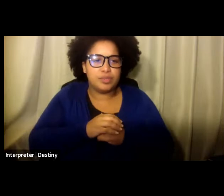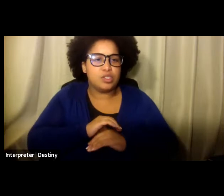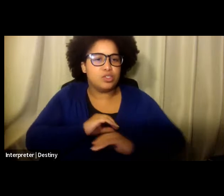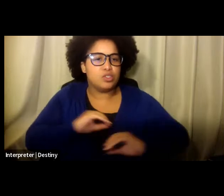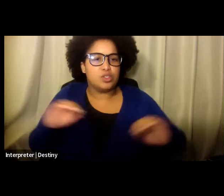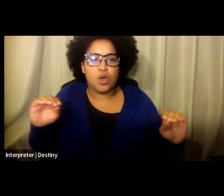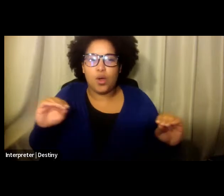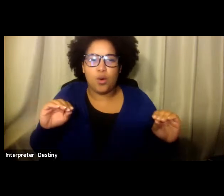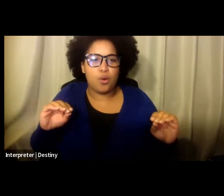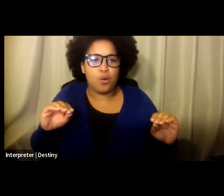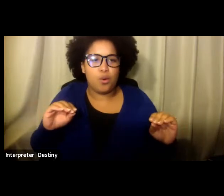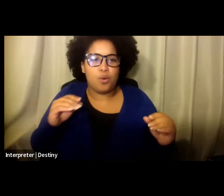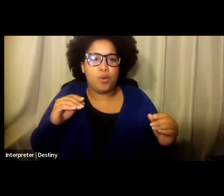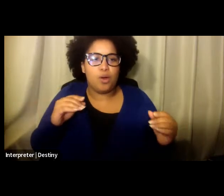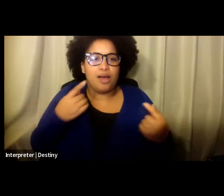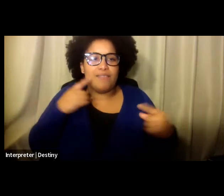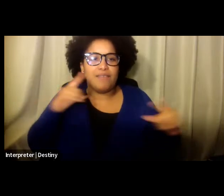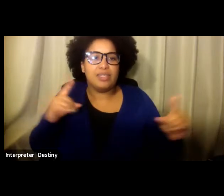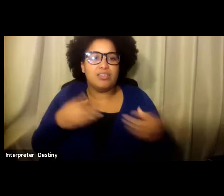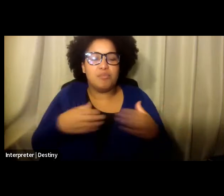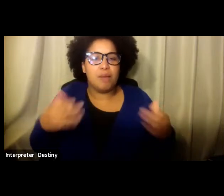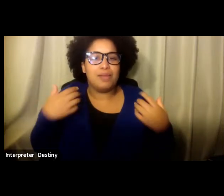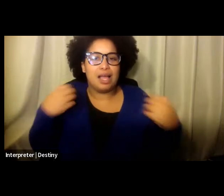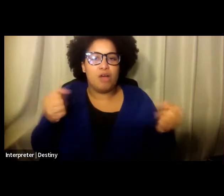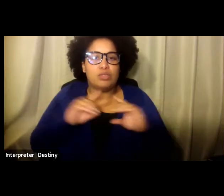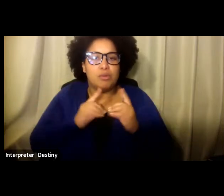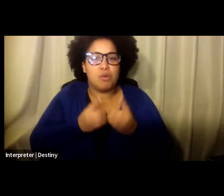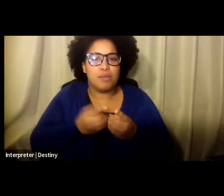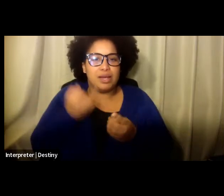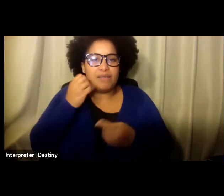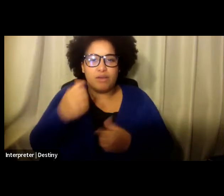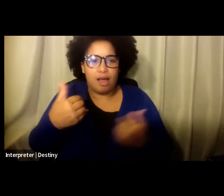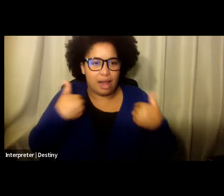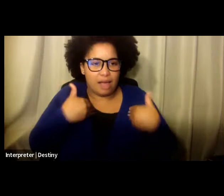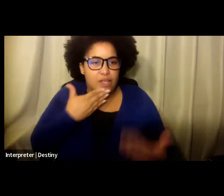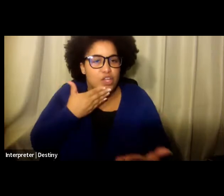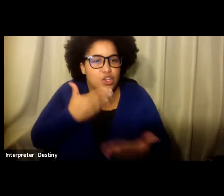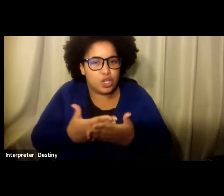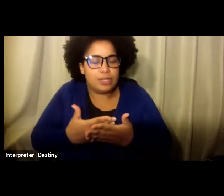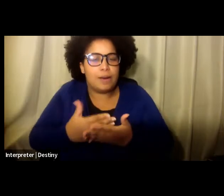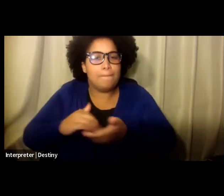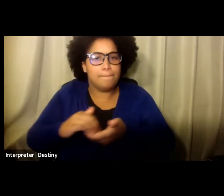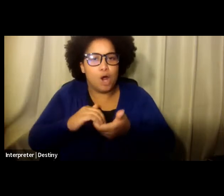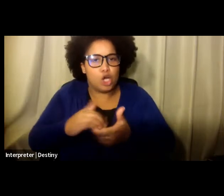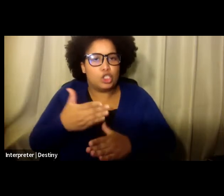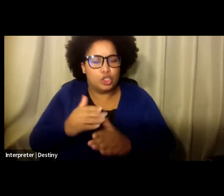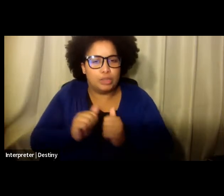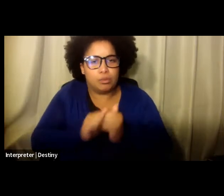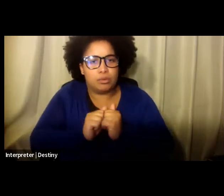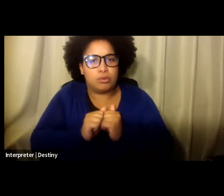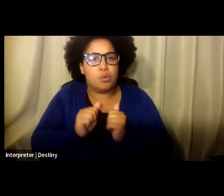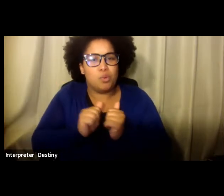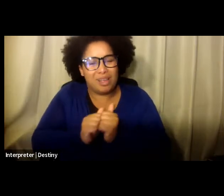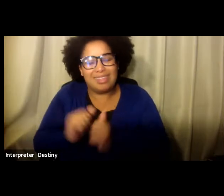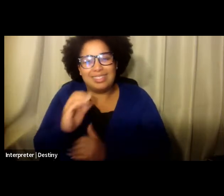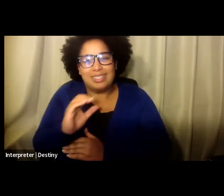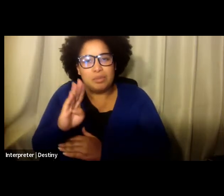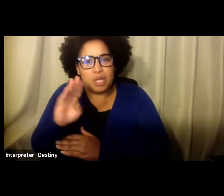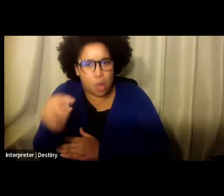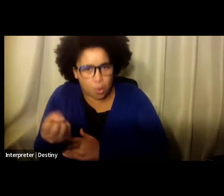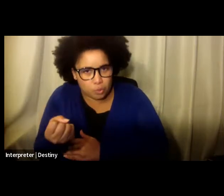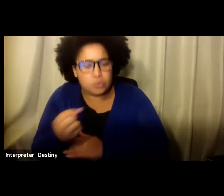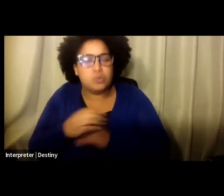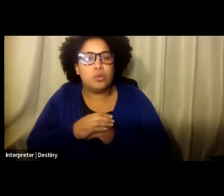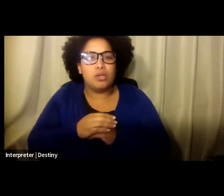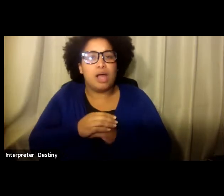thing as an effective public health department without a really good partnership with community organizations that are